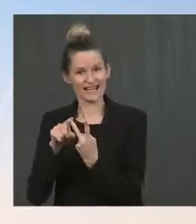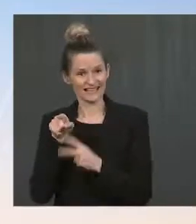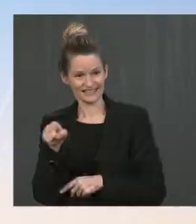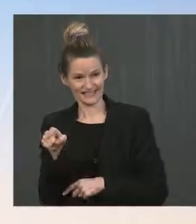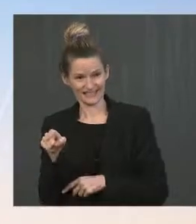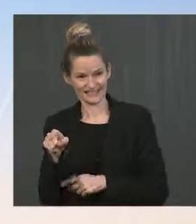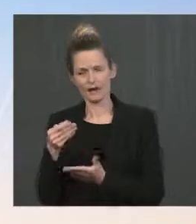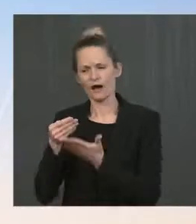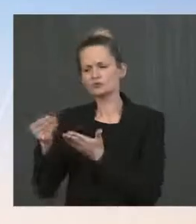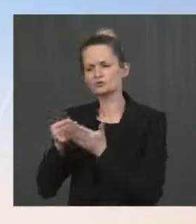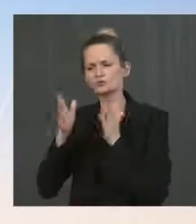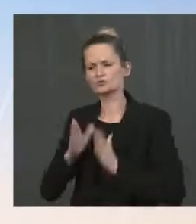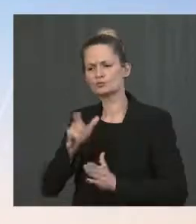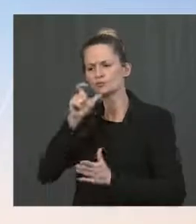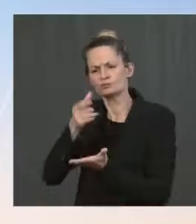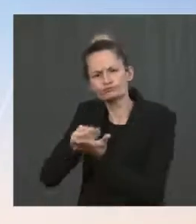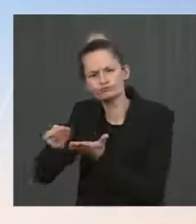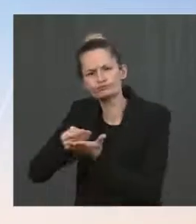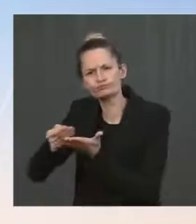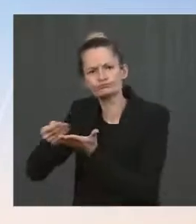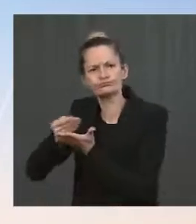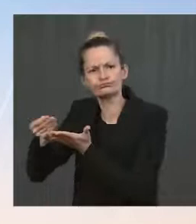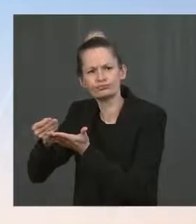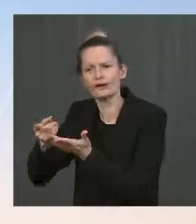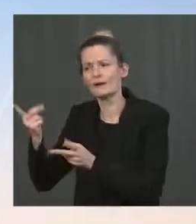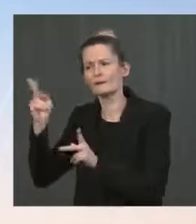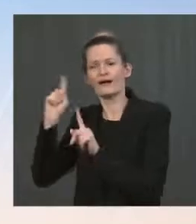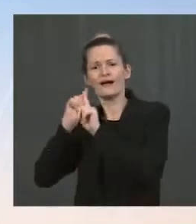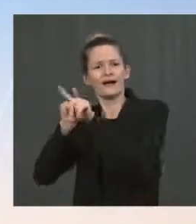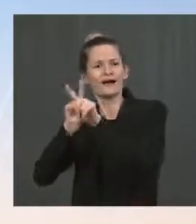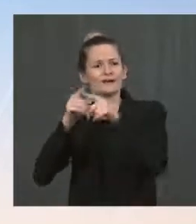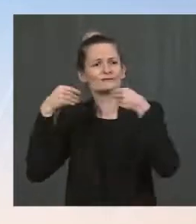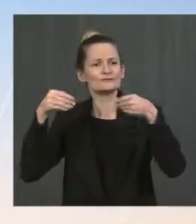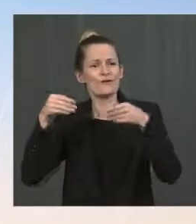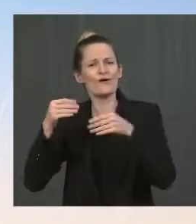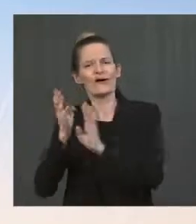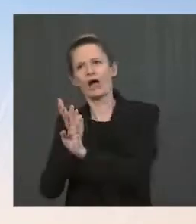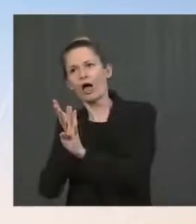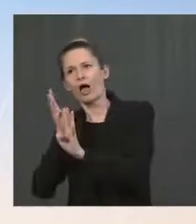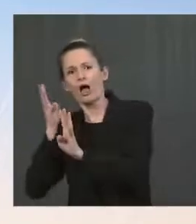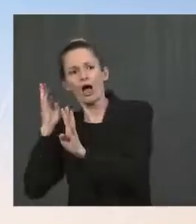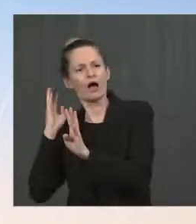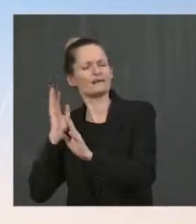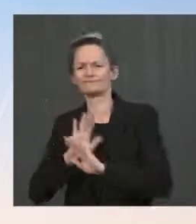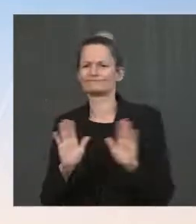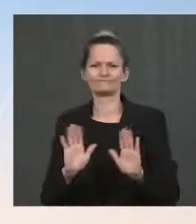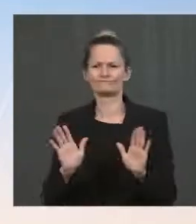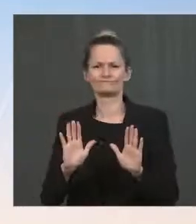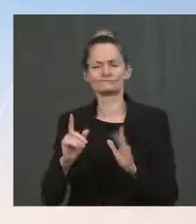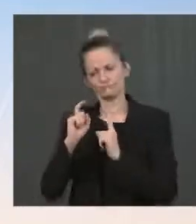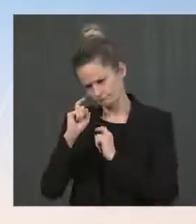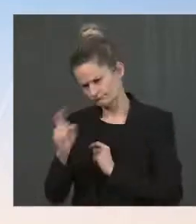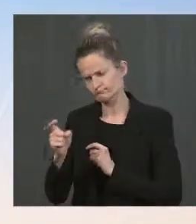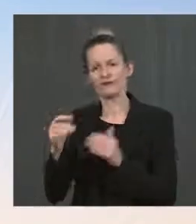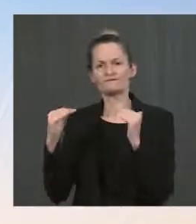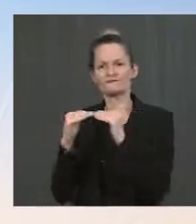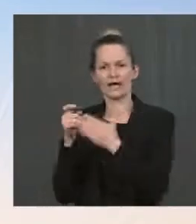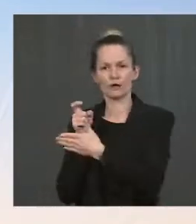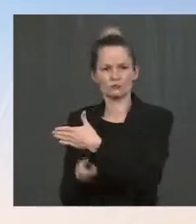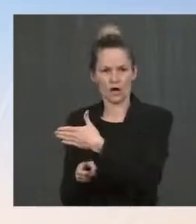checkout counter, they get fair prices. And the reality is today that farmers are losing money on cattle, on